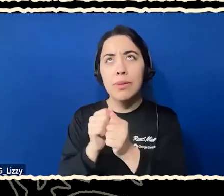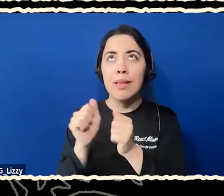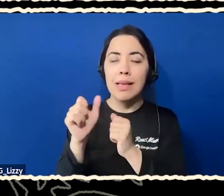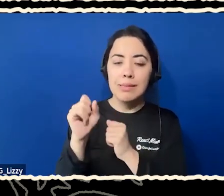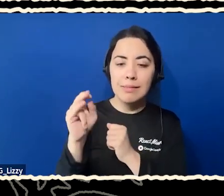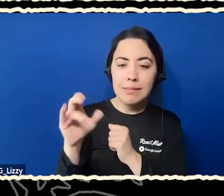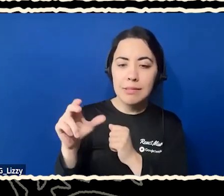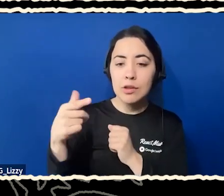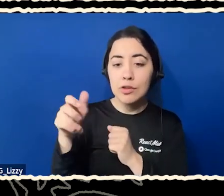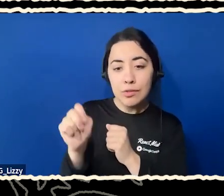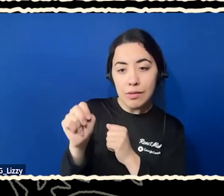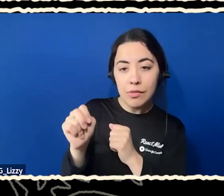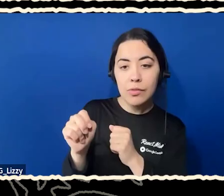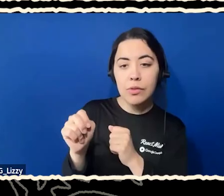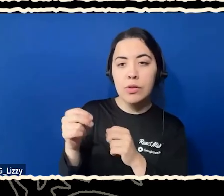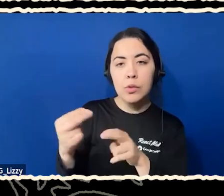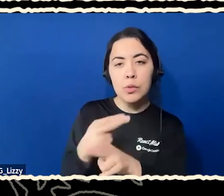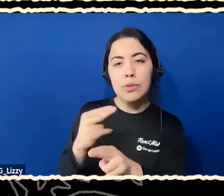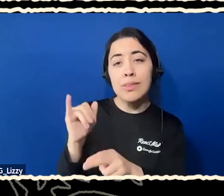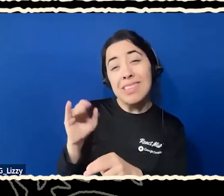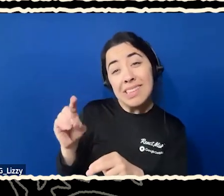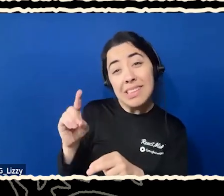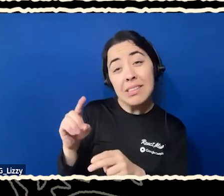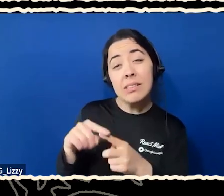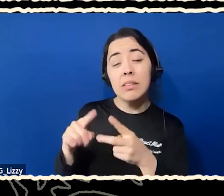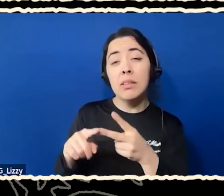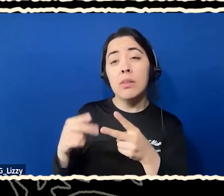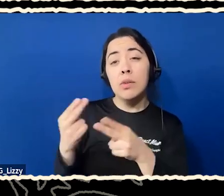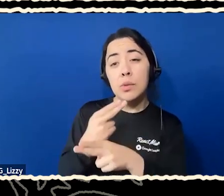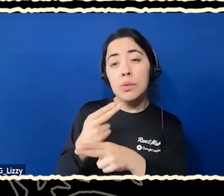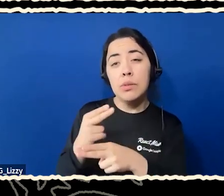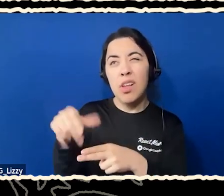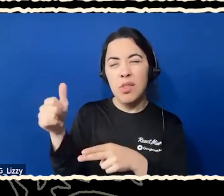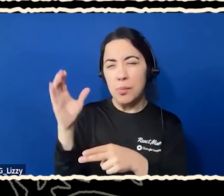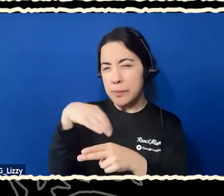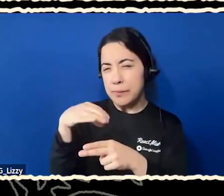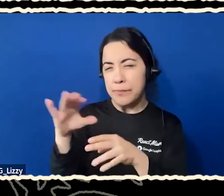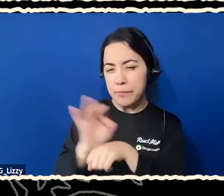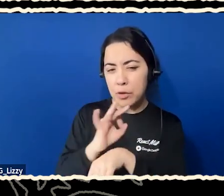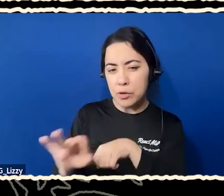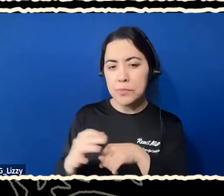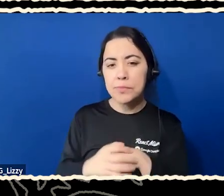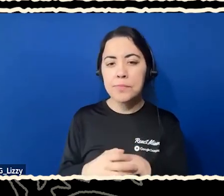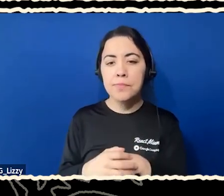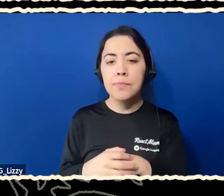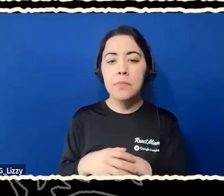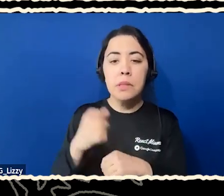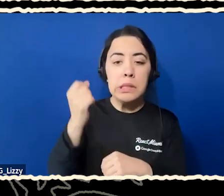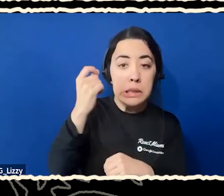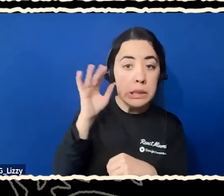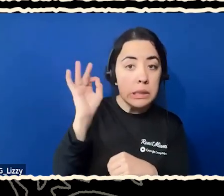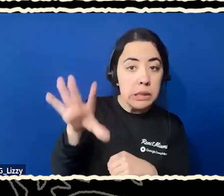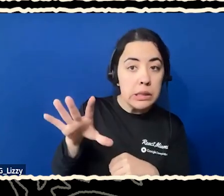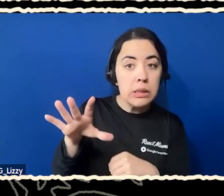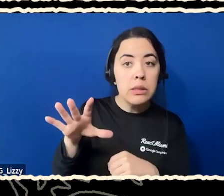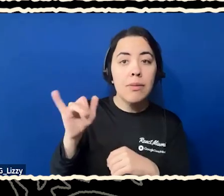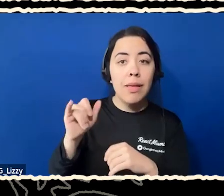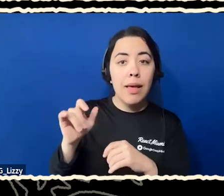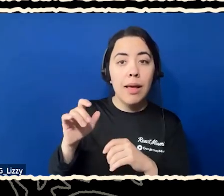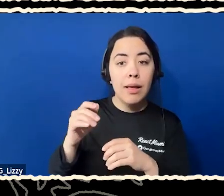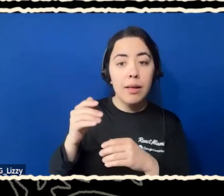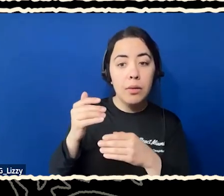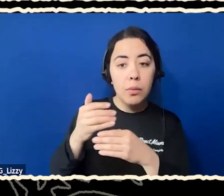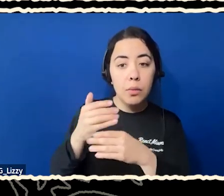need to mention a few things. Window, tab, and iframe context in the broadcast channel can subscribe to